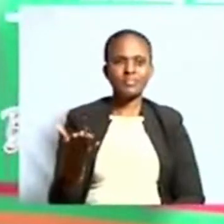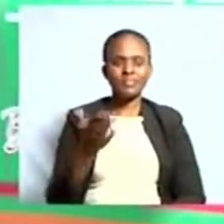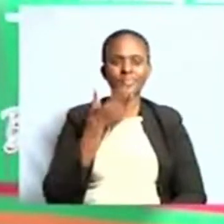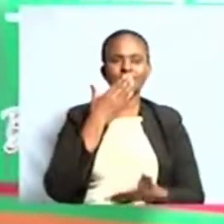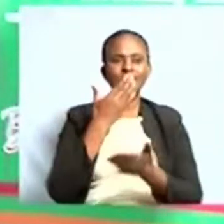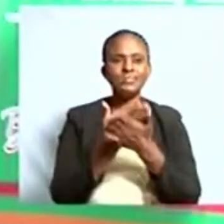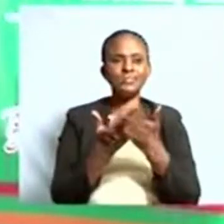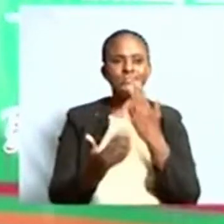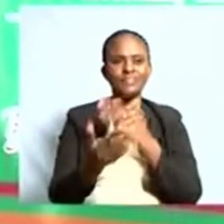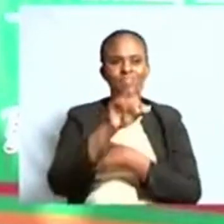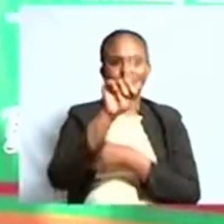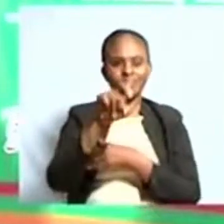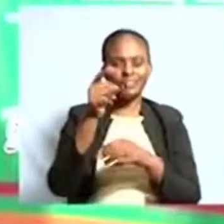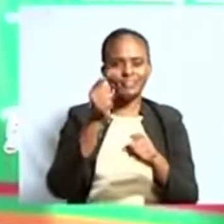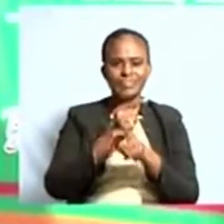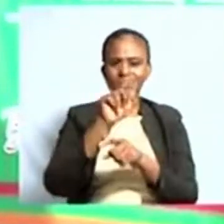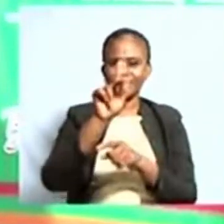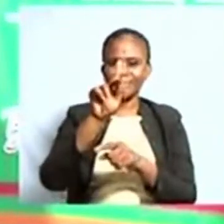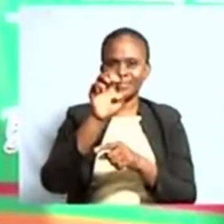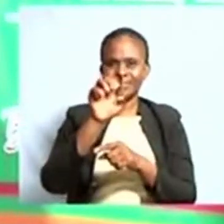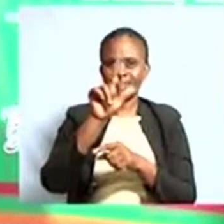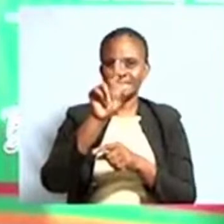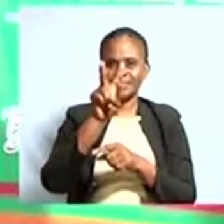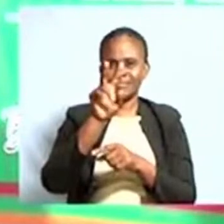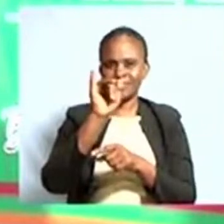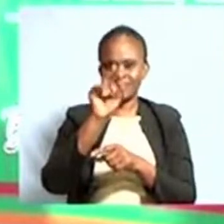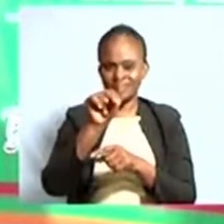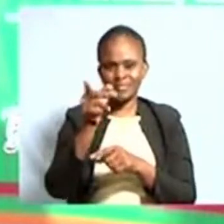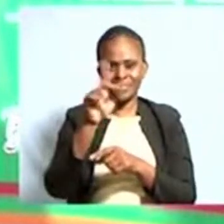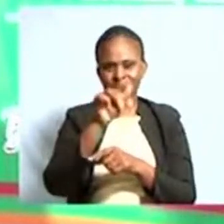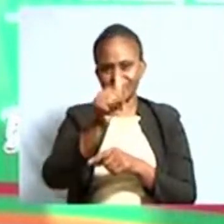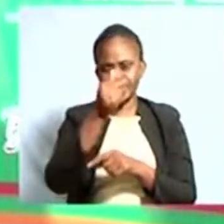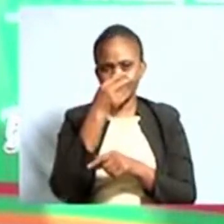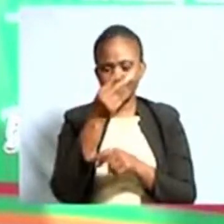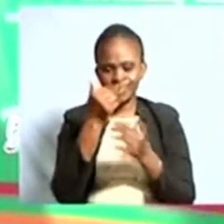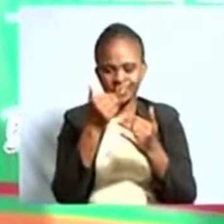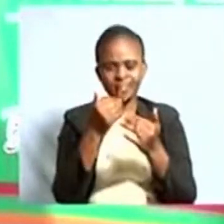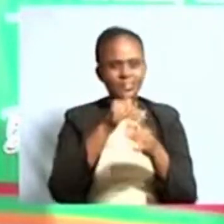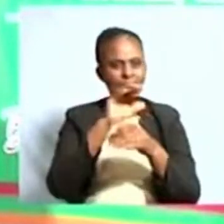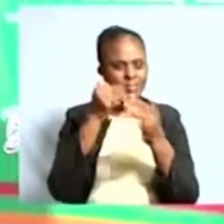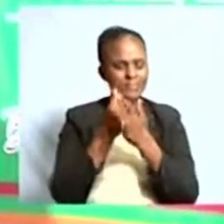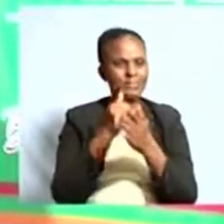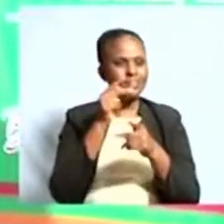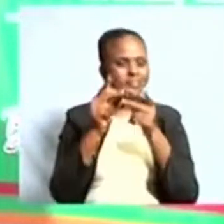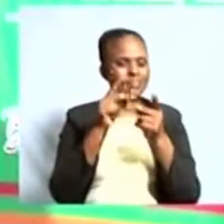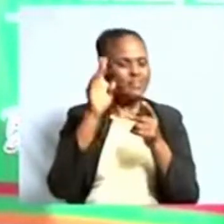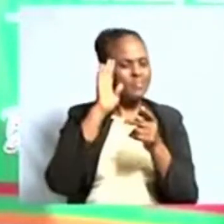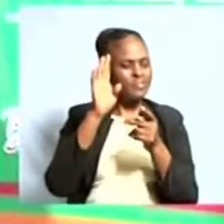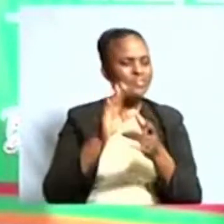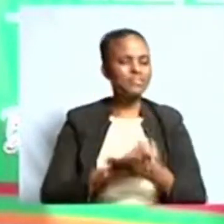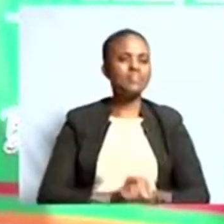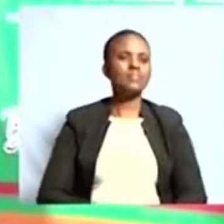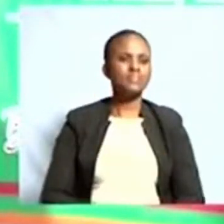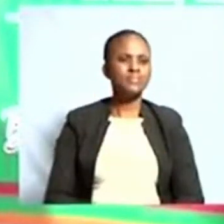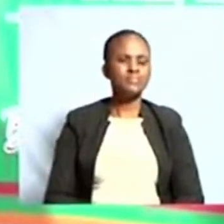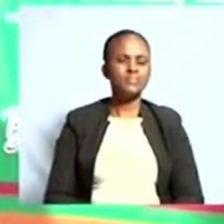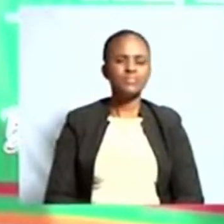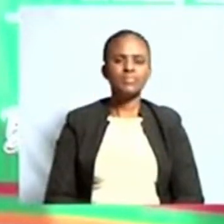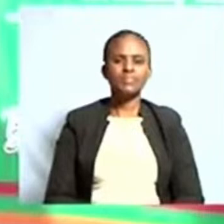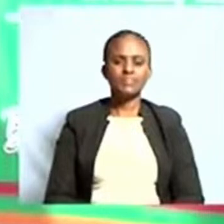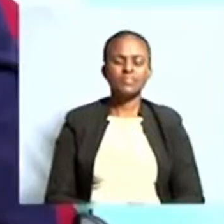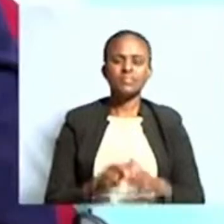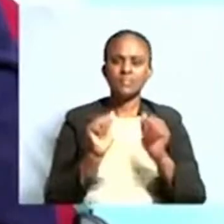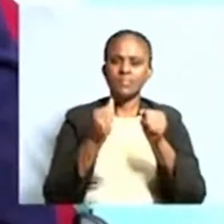question from Kelvin. When you look at the whole process, Hello? actually... Okay, let's see if we